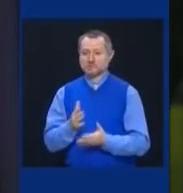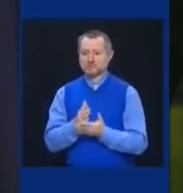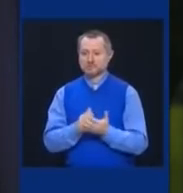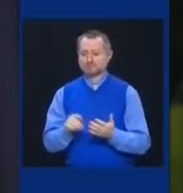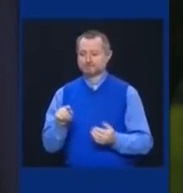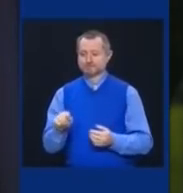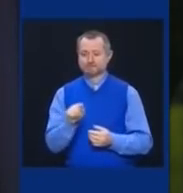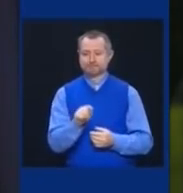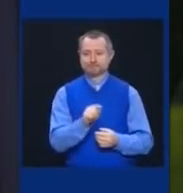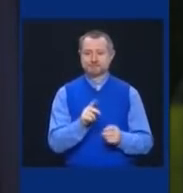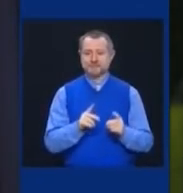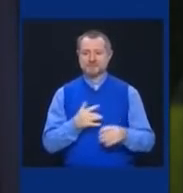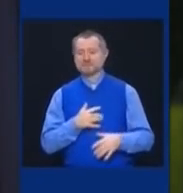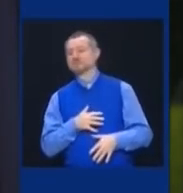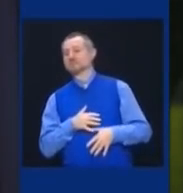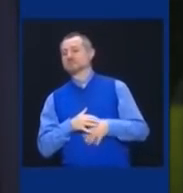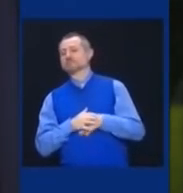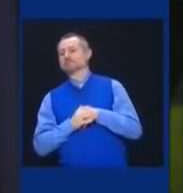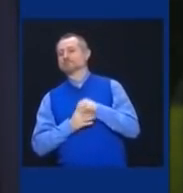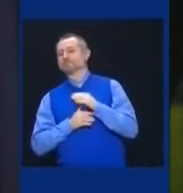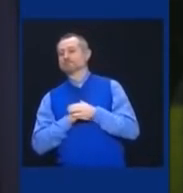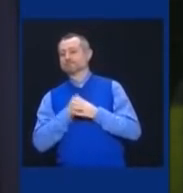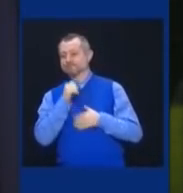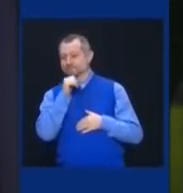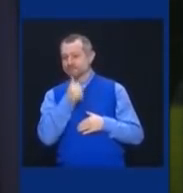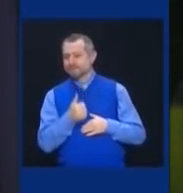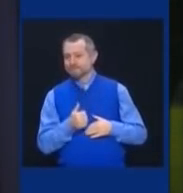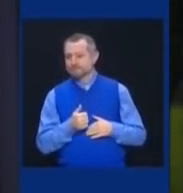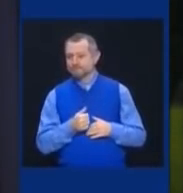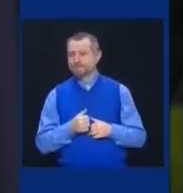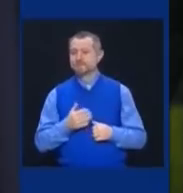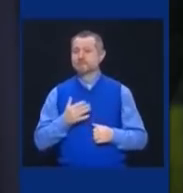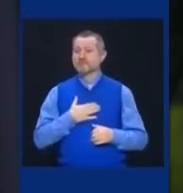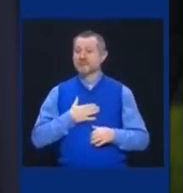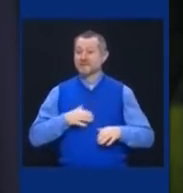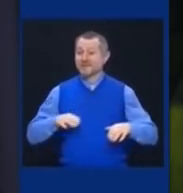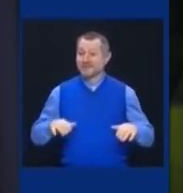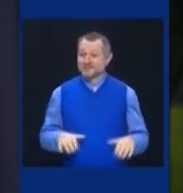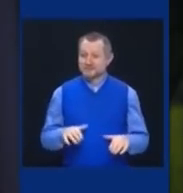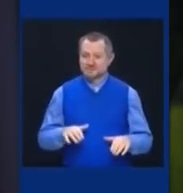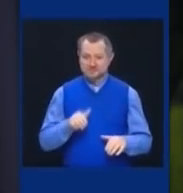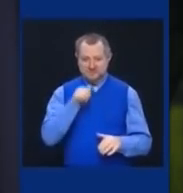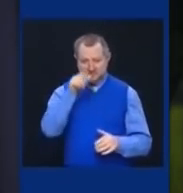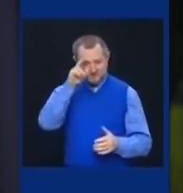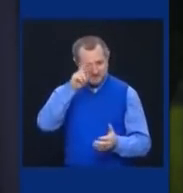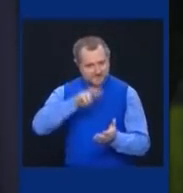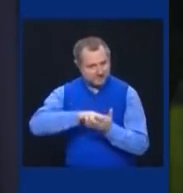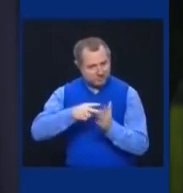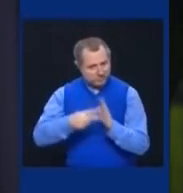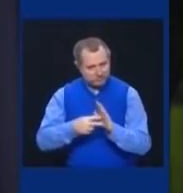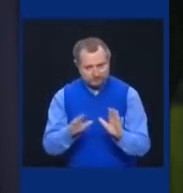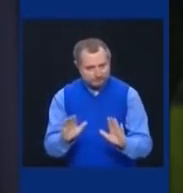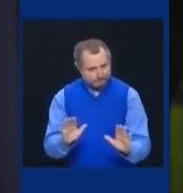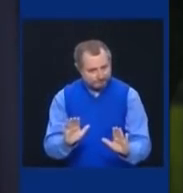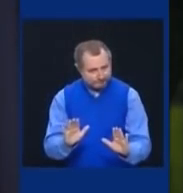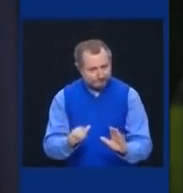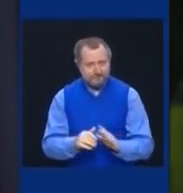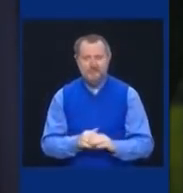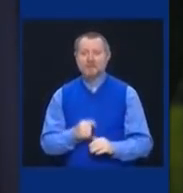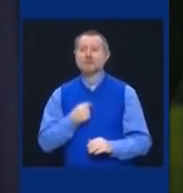Oh, you got it now, huh? It was unintentional. Was it? And I truly and